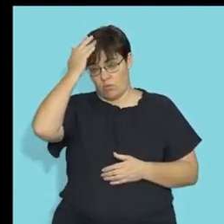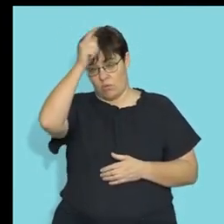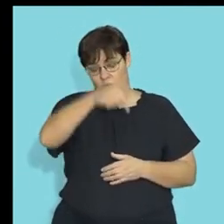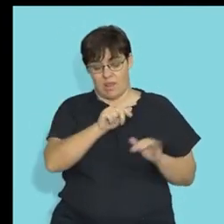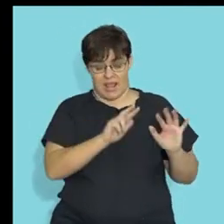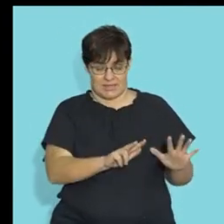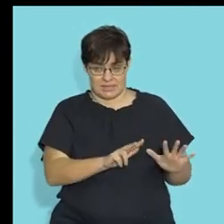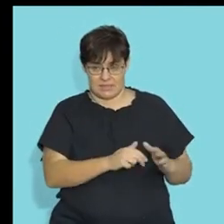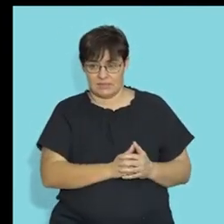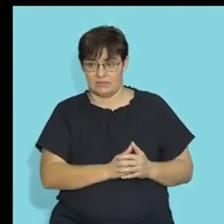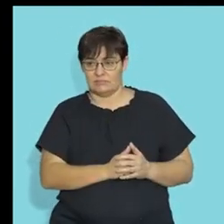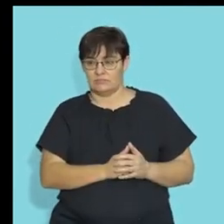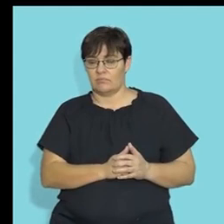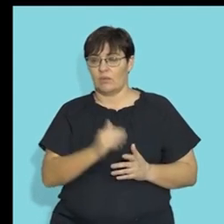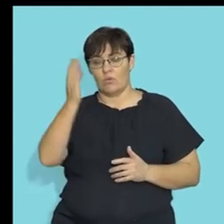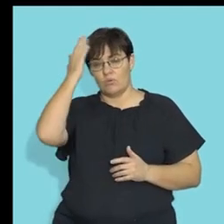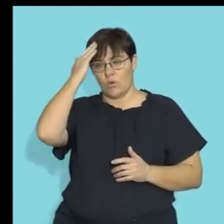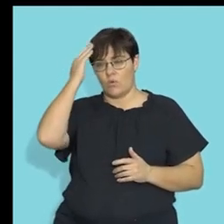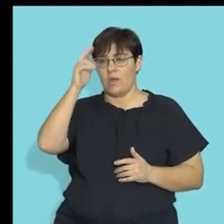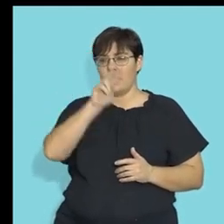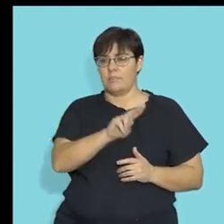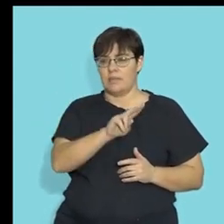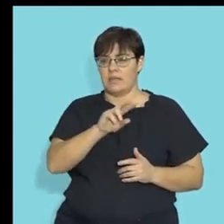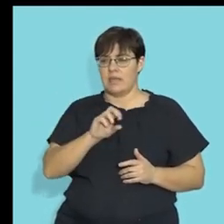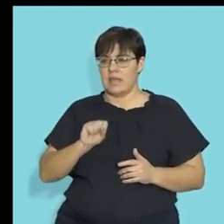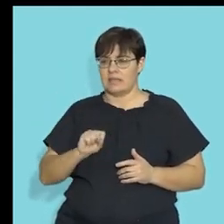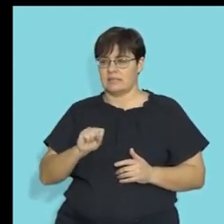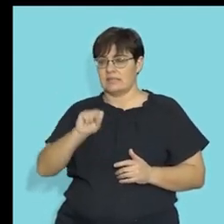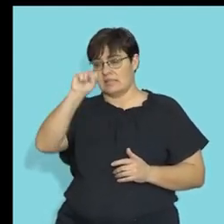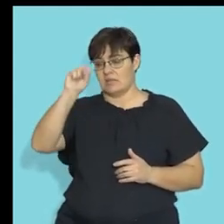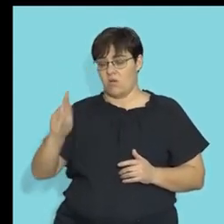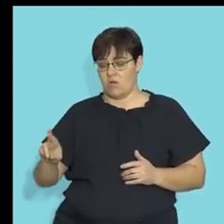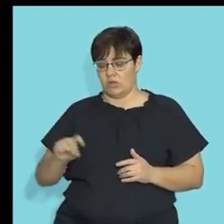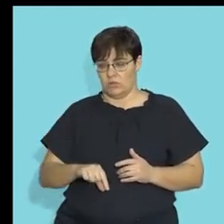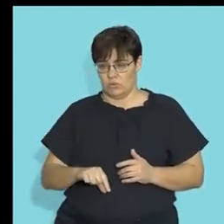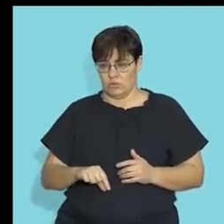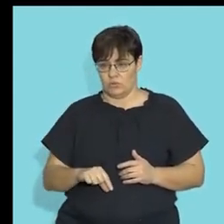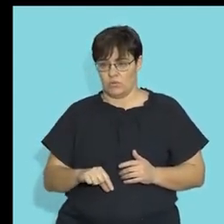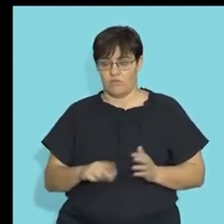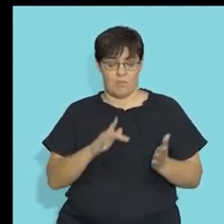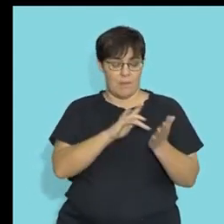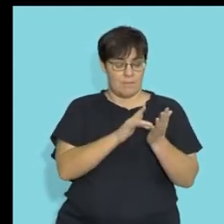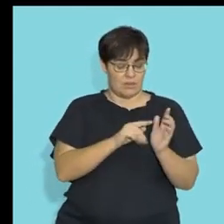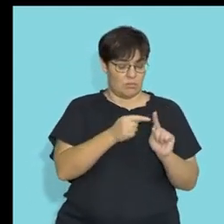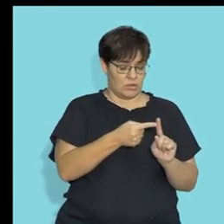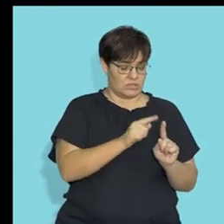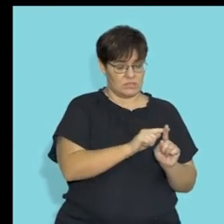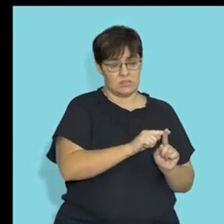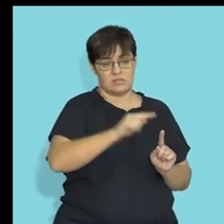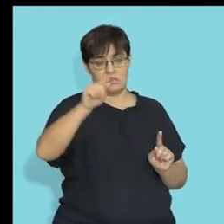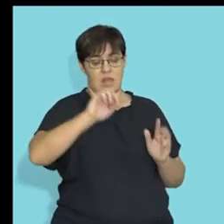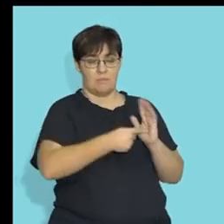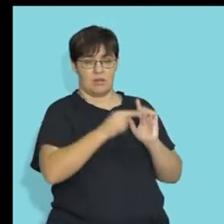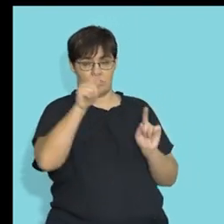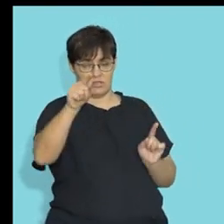If I know that this is 8, and we know that P, S, R, and Q are drawn